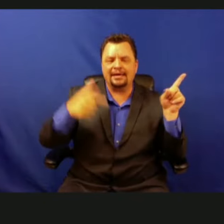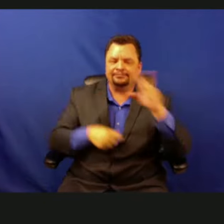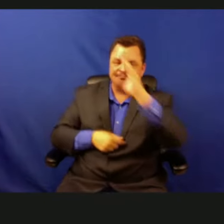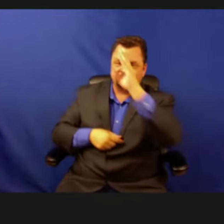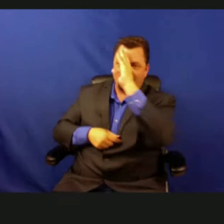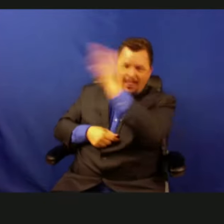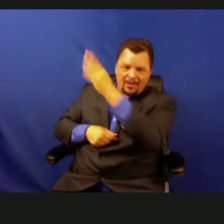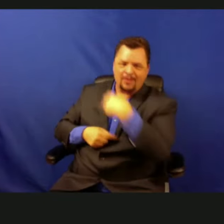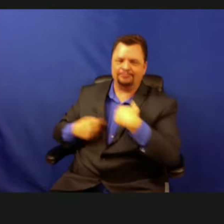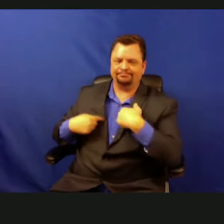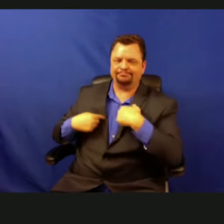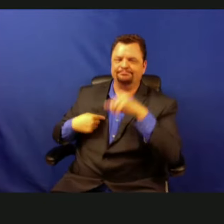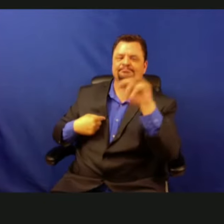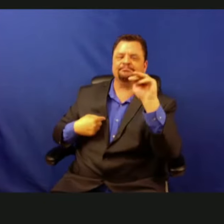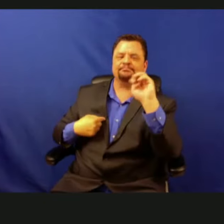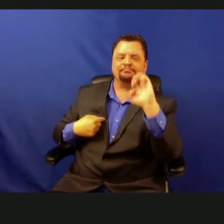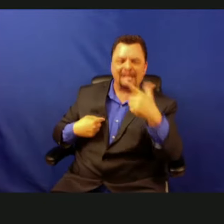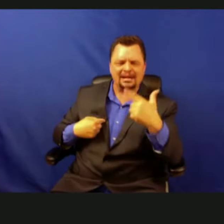about the